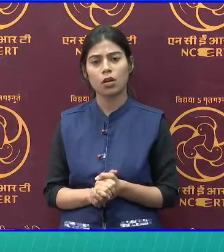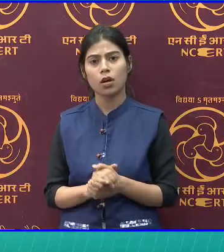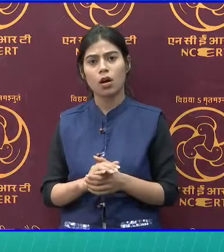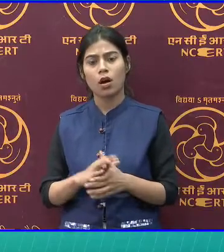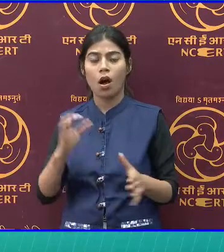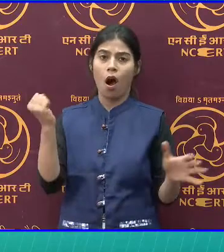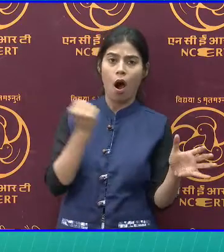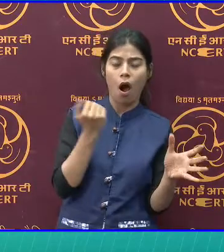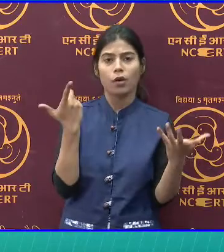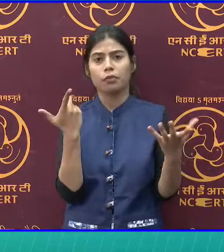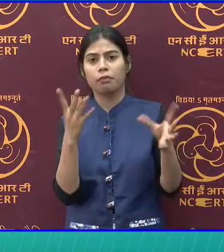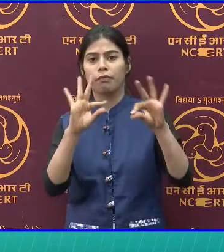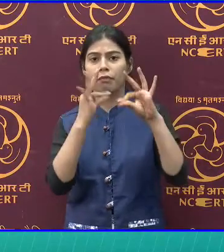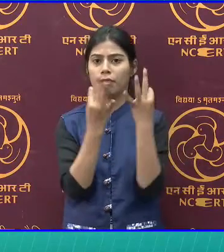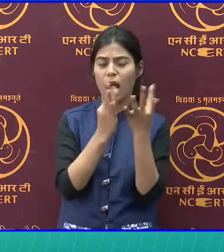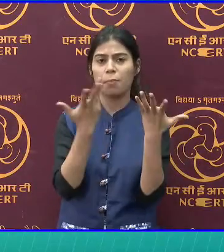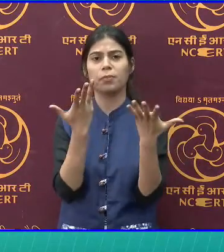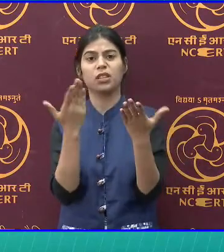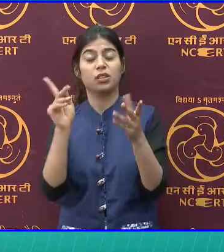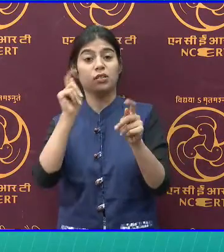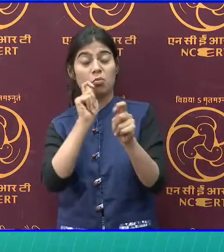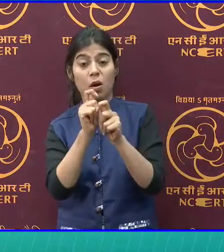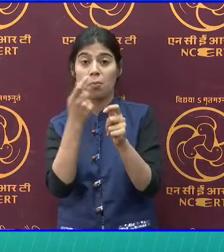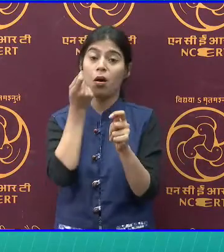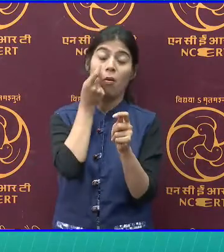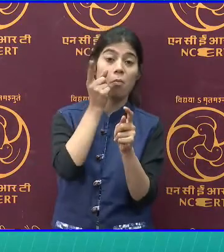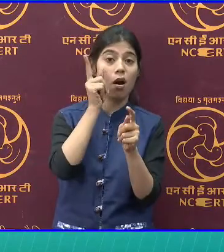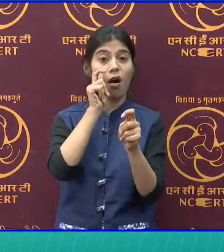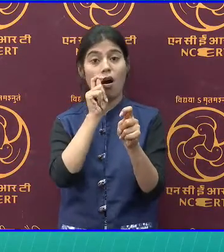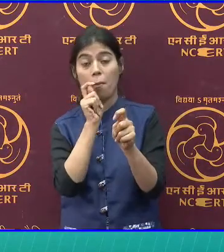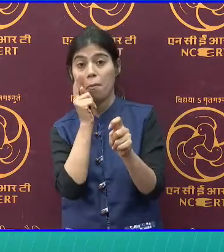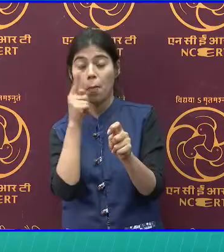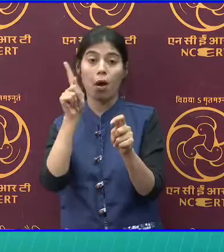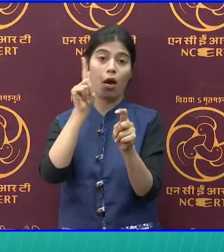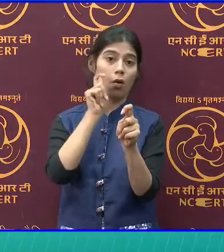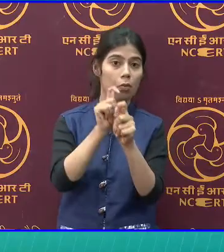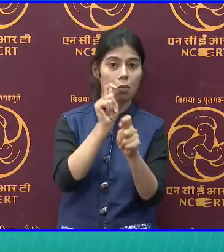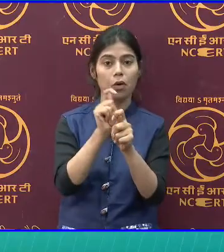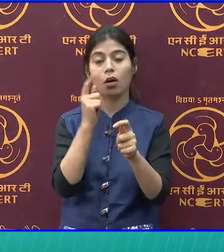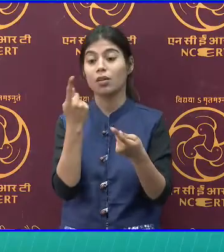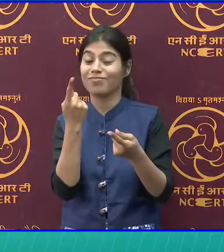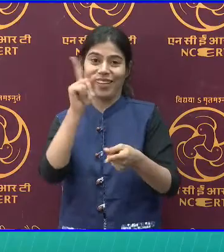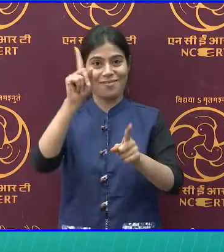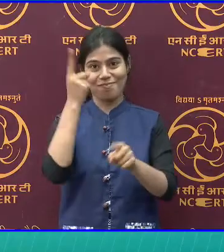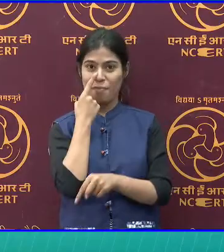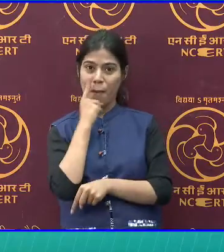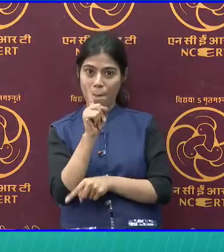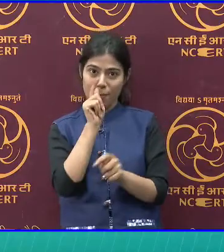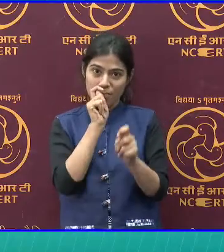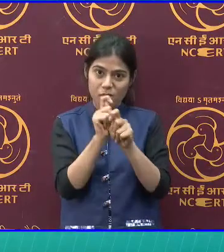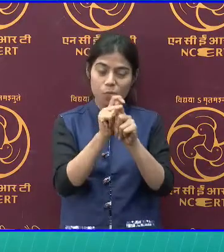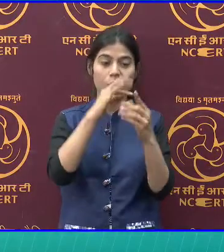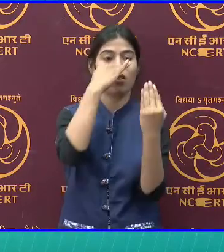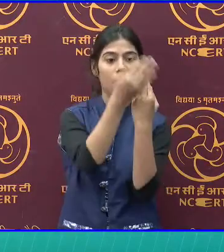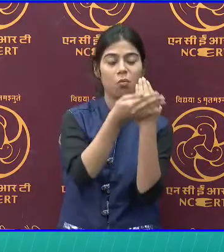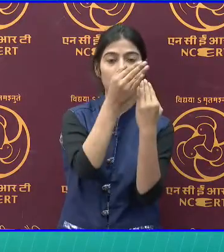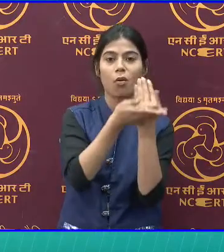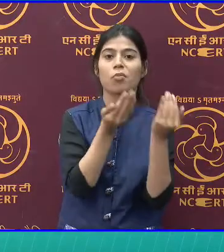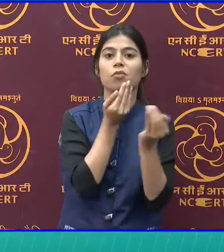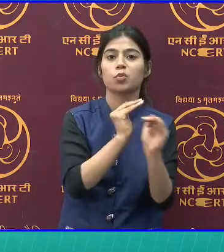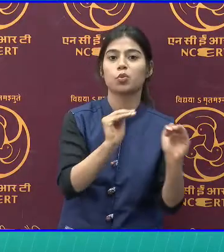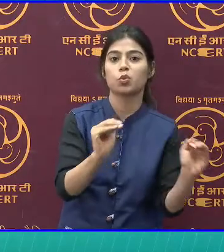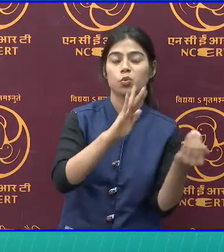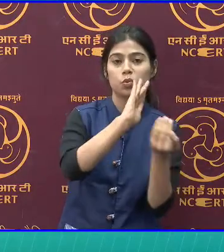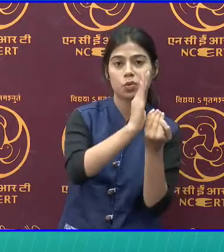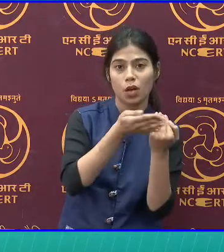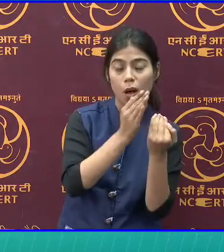our mothers, fathers are doing a lot of work actually. Mothers particularly do take care of children, elderly and so on. When a mother is